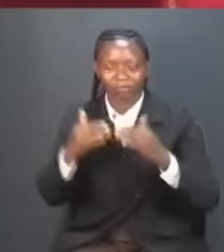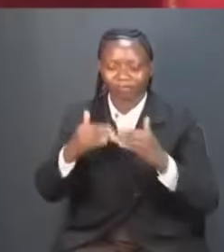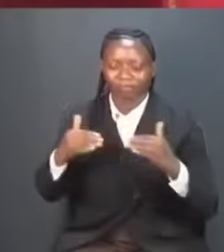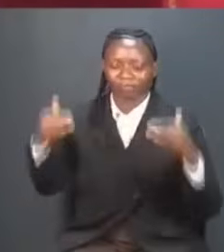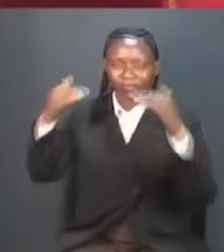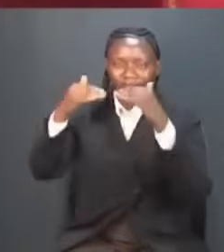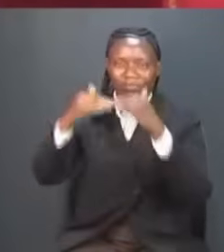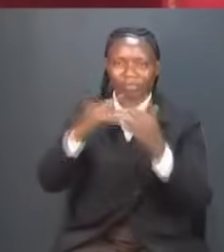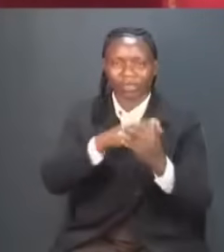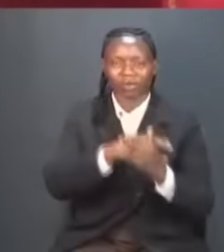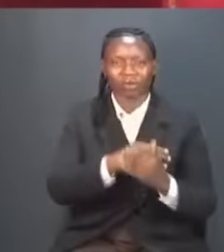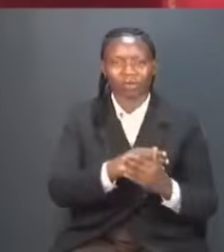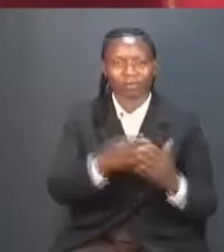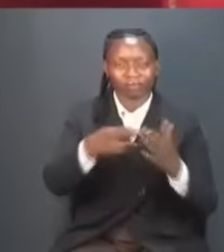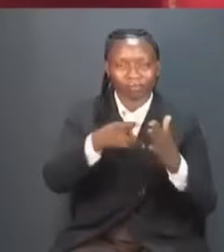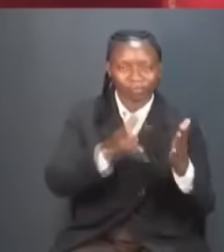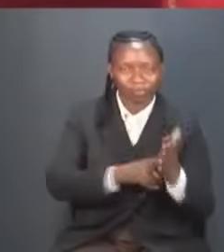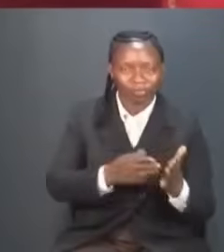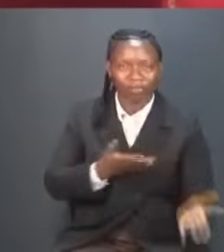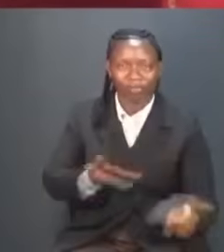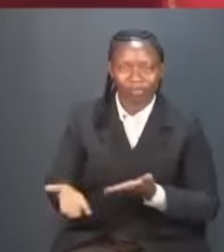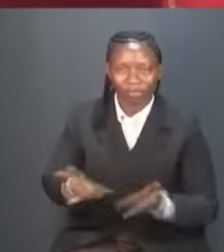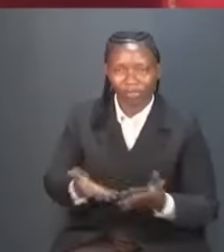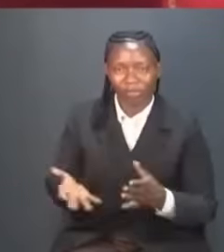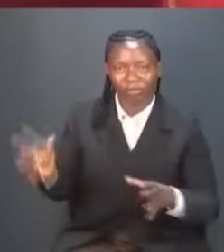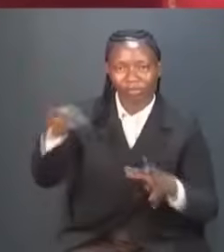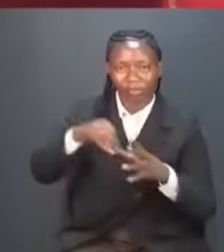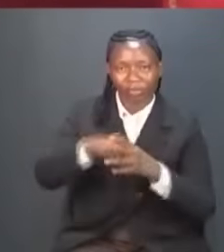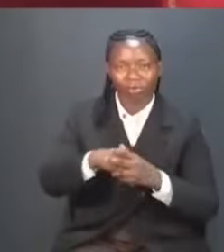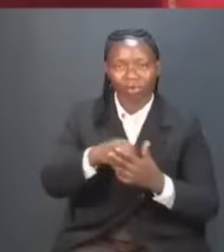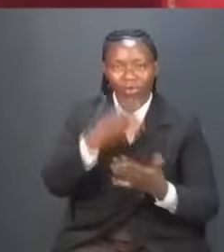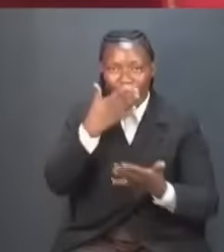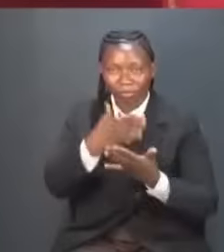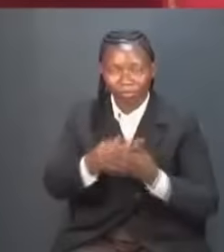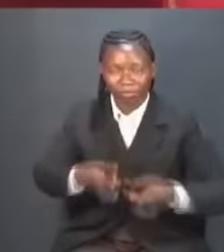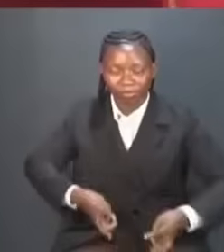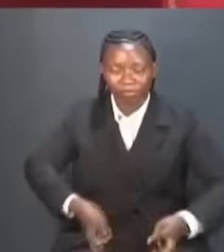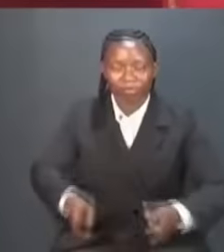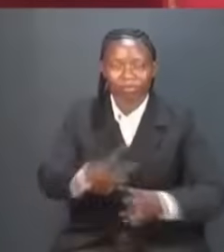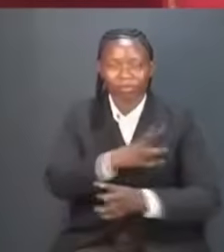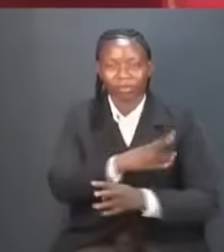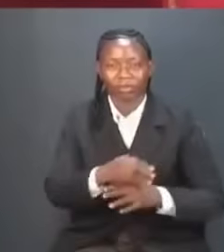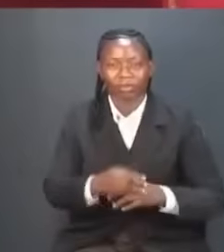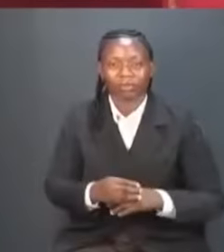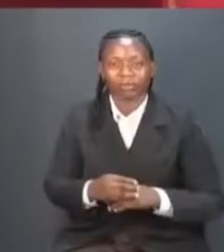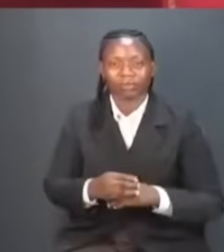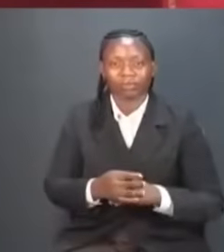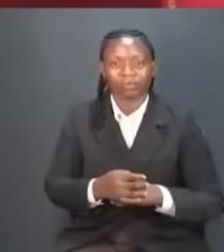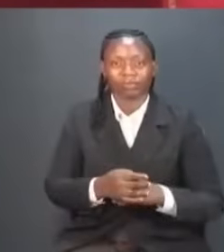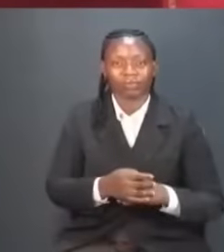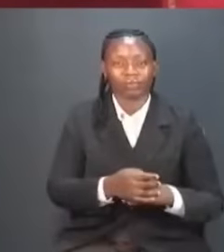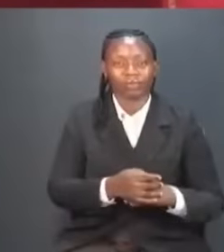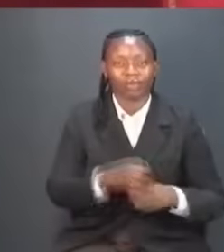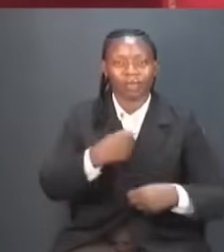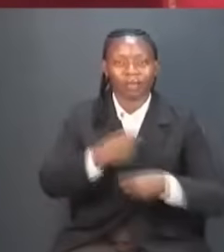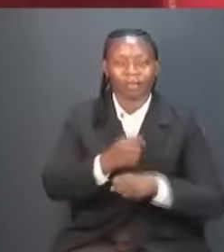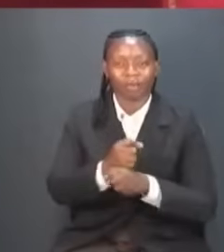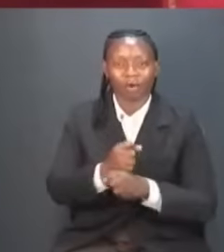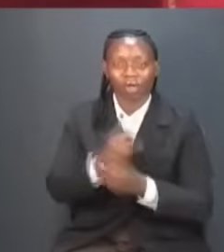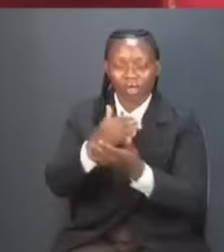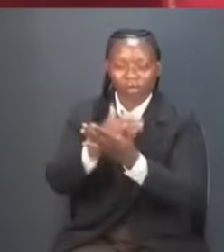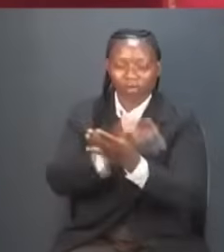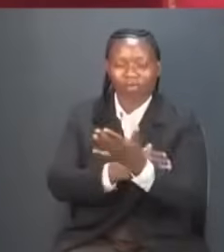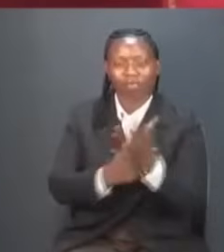and guidelines for service delivery, including the appropriate methods and approaches for disseminating improved